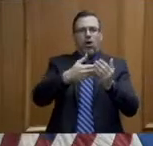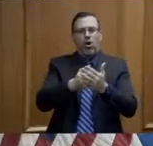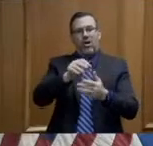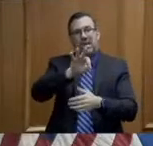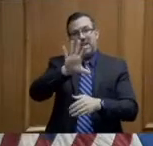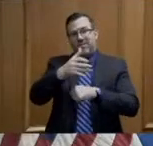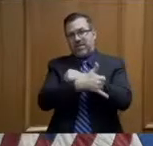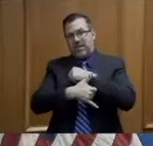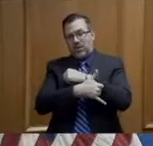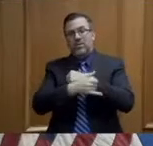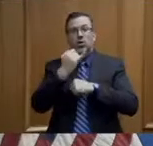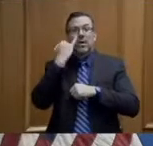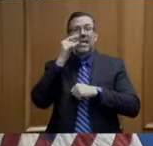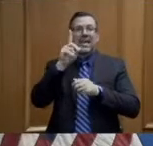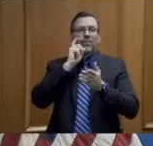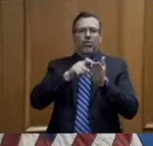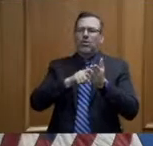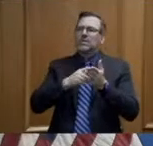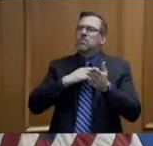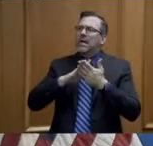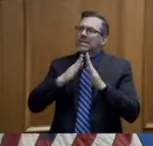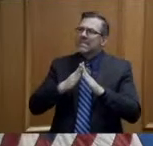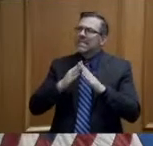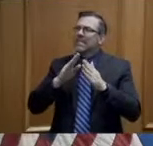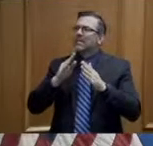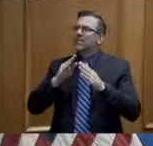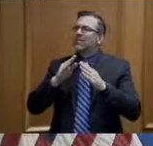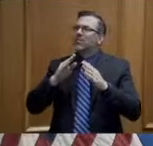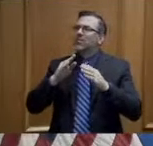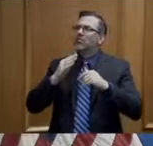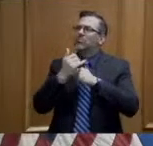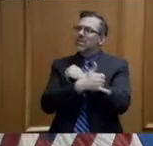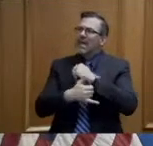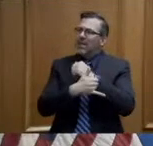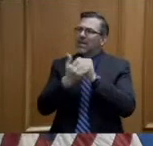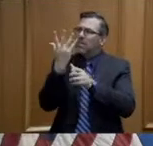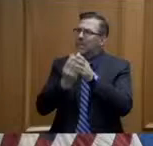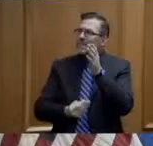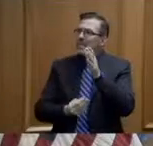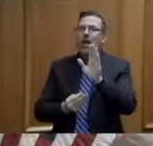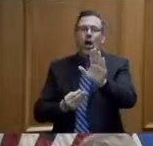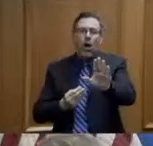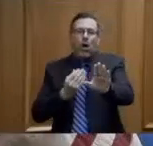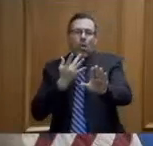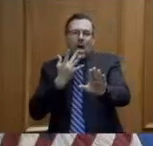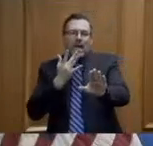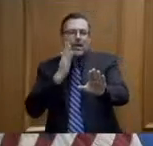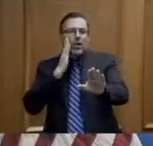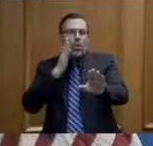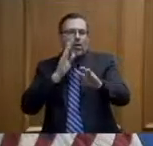that list, it is probably coming soon. I'll stand by for questions. Thanks.